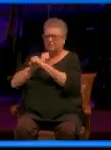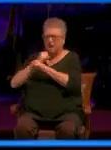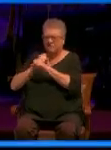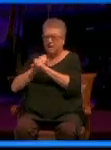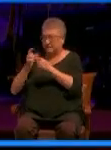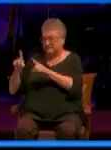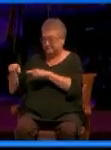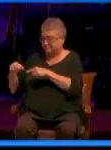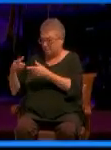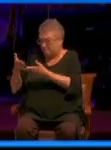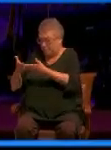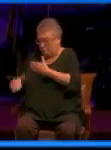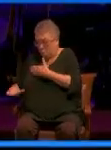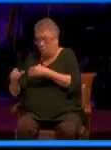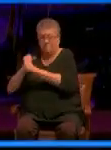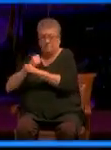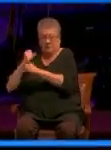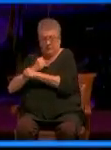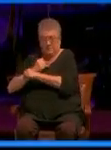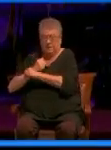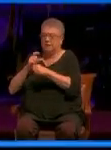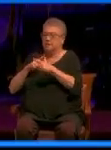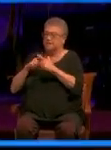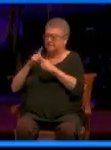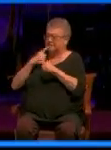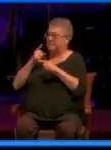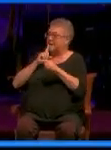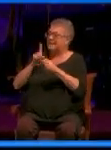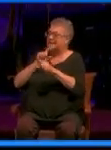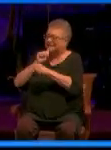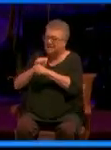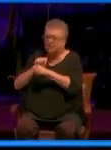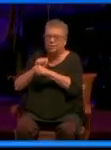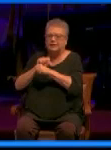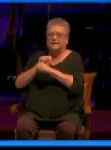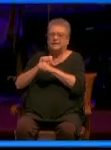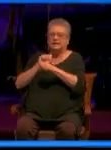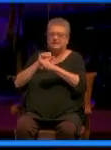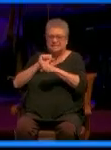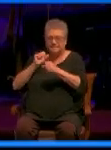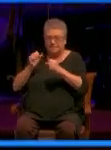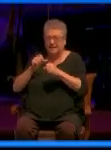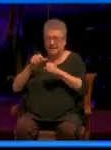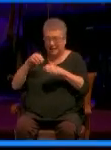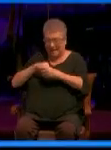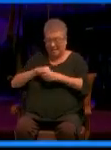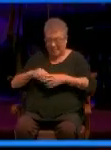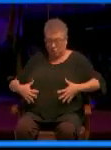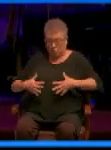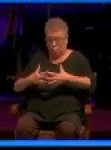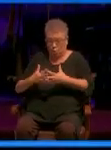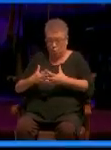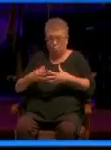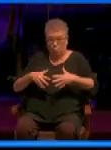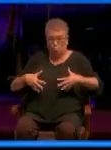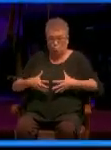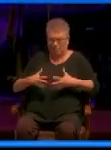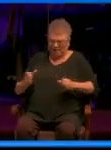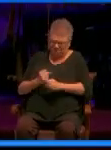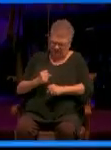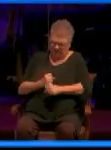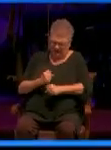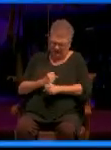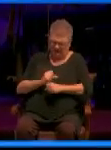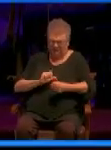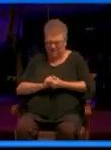chapters earlier in our study of this book that they literally smashed together in their mother's womb. They are fighting in their mother's